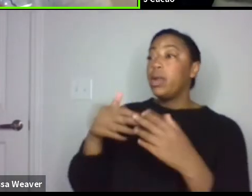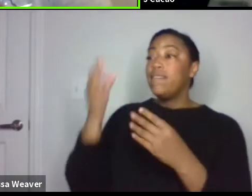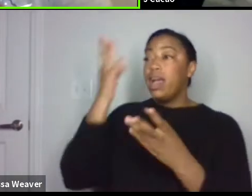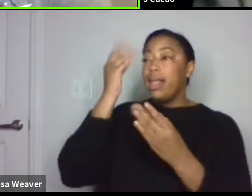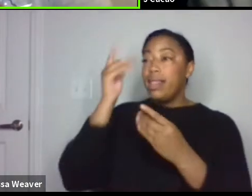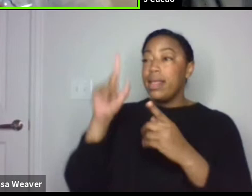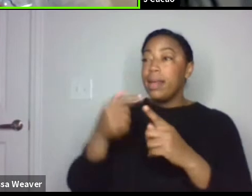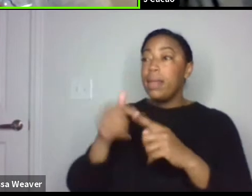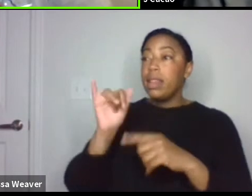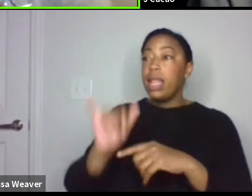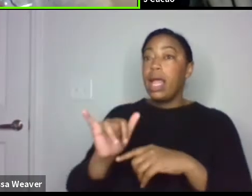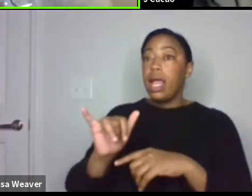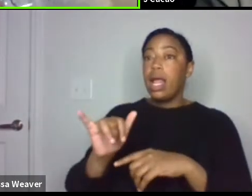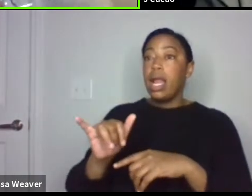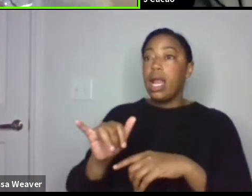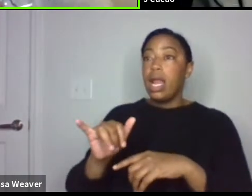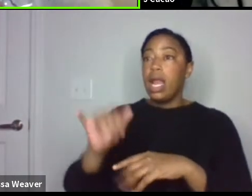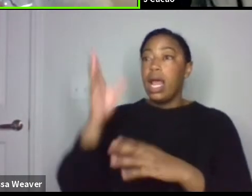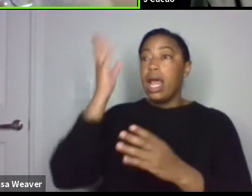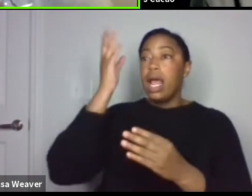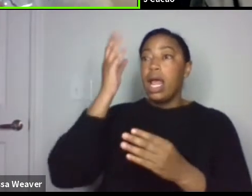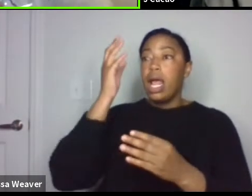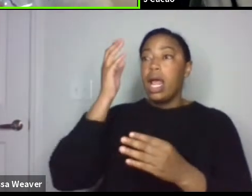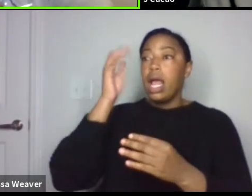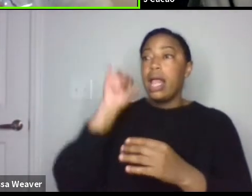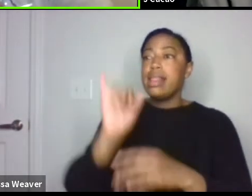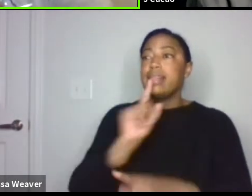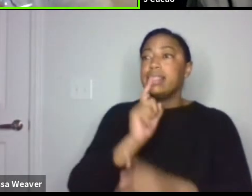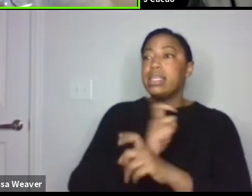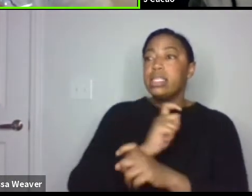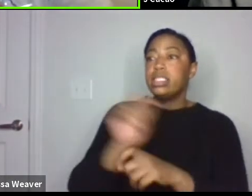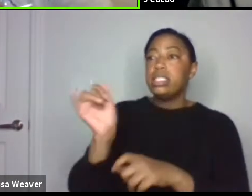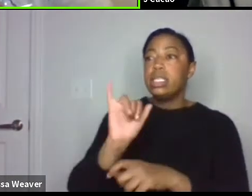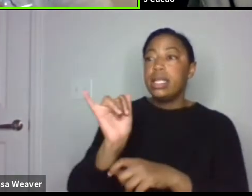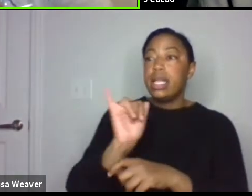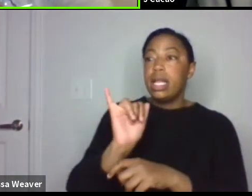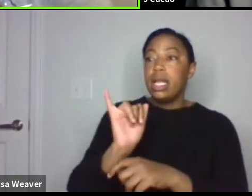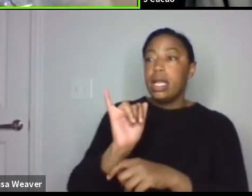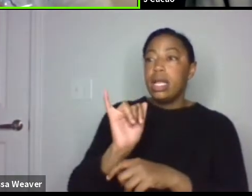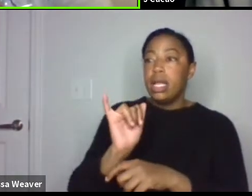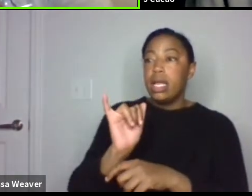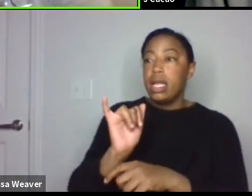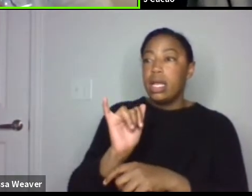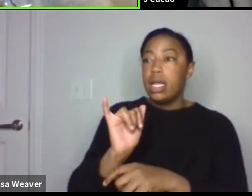think like this is actually like the music industry or just,